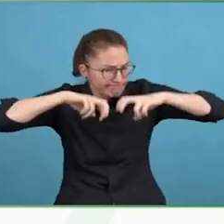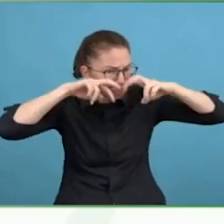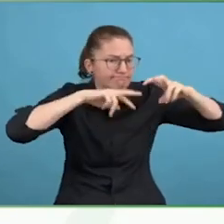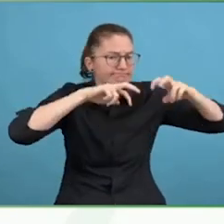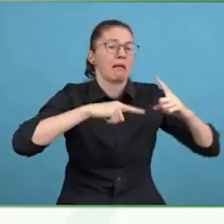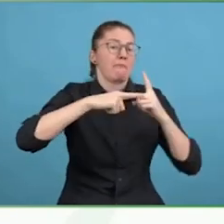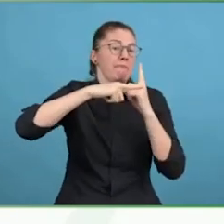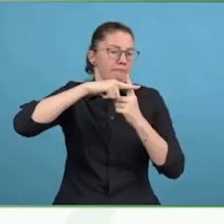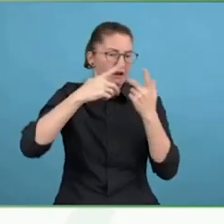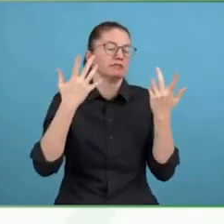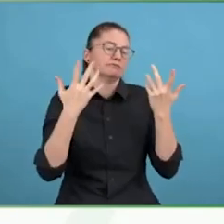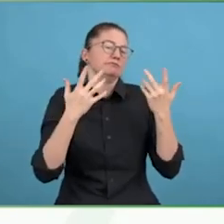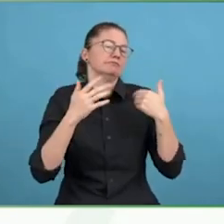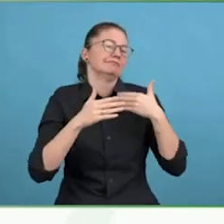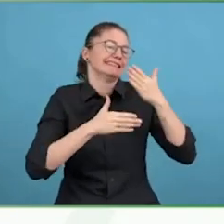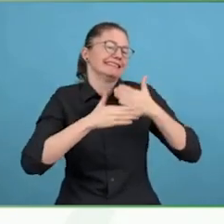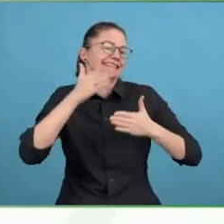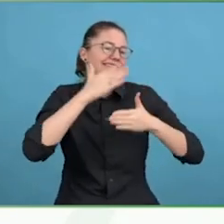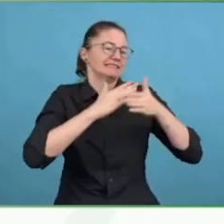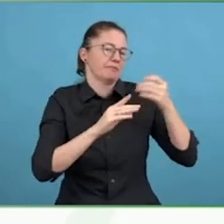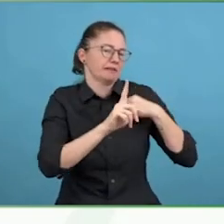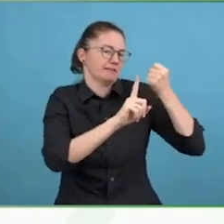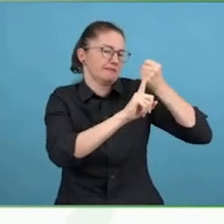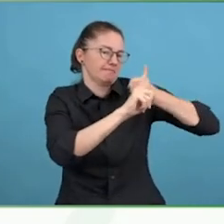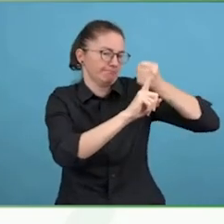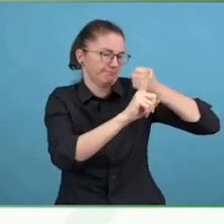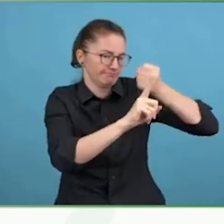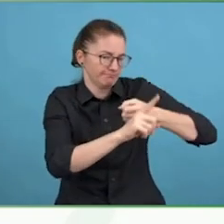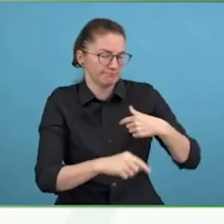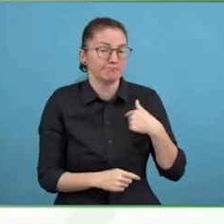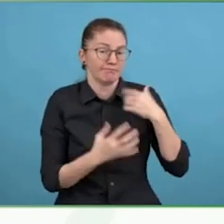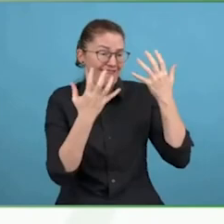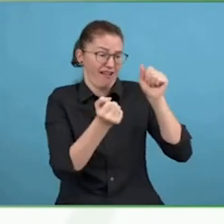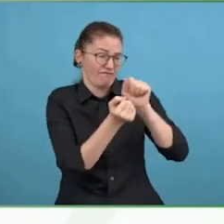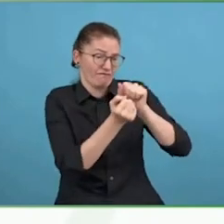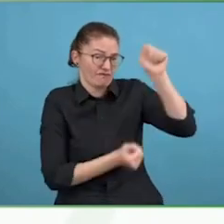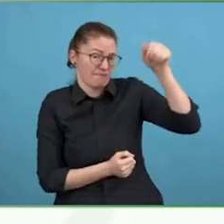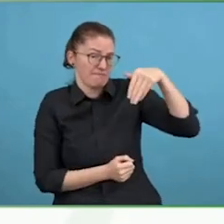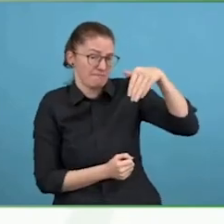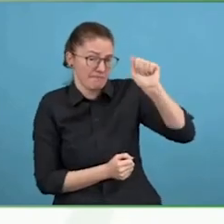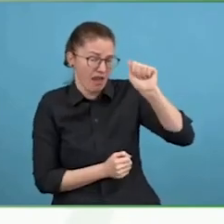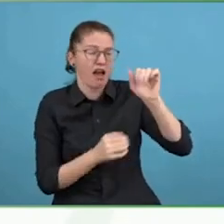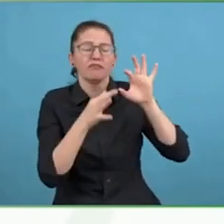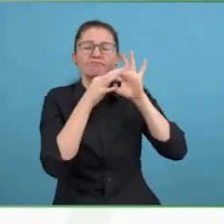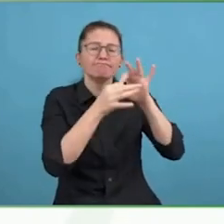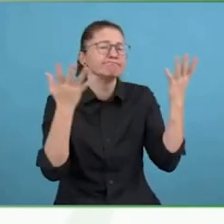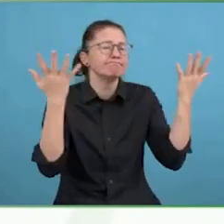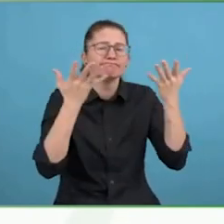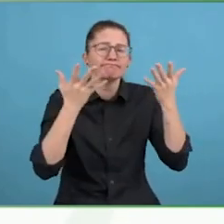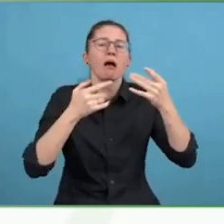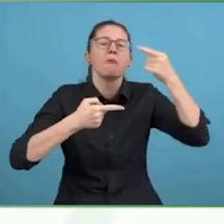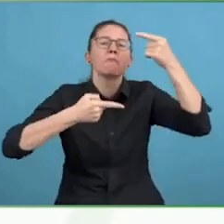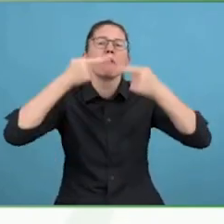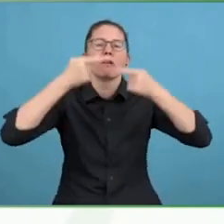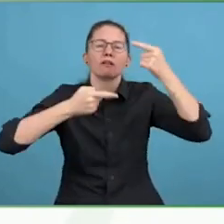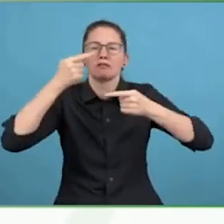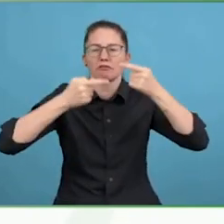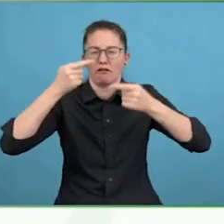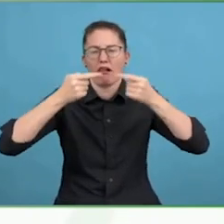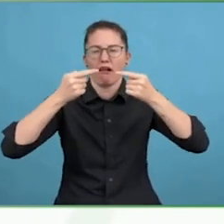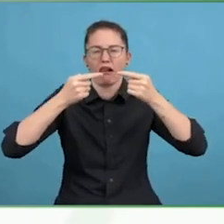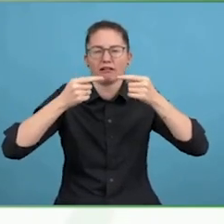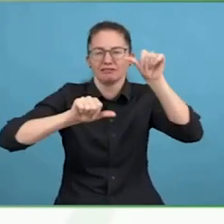the University of Isfahan. And in the last 5 years, I have mainly focused on